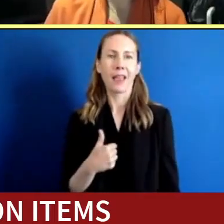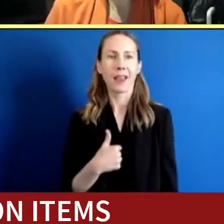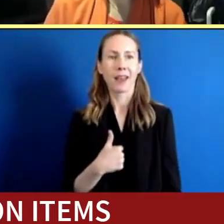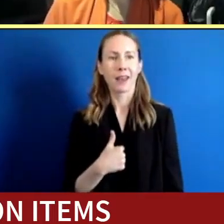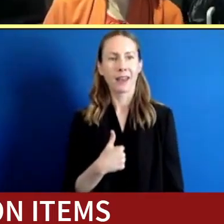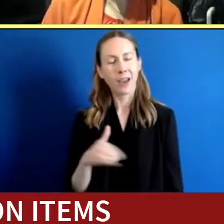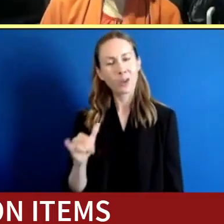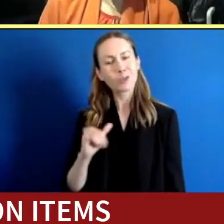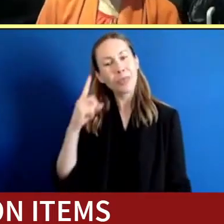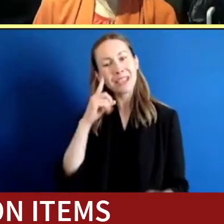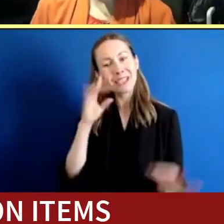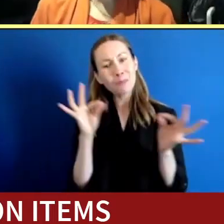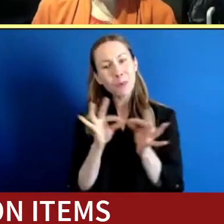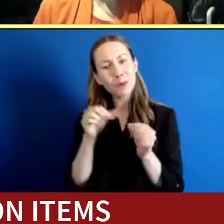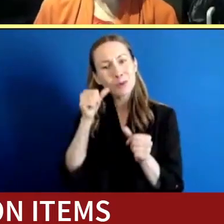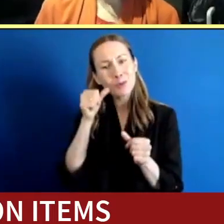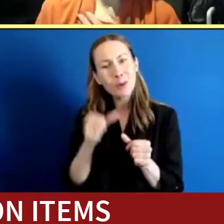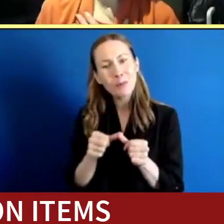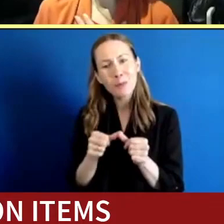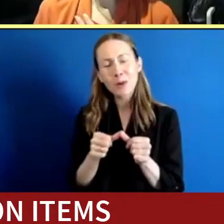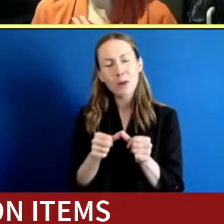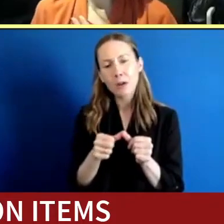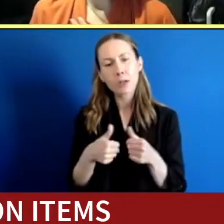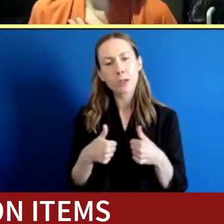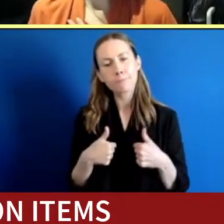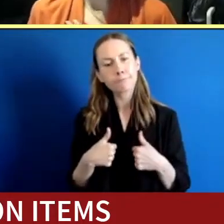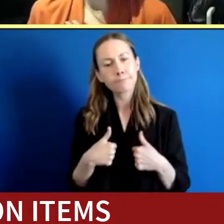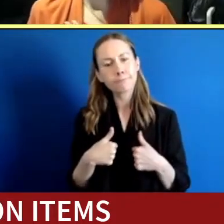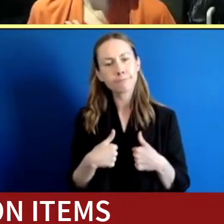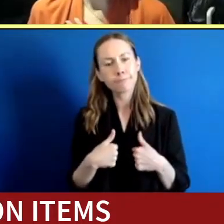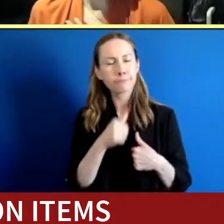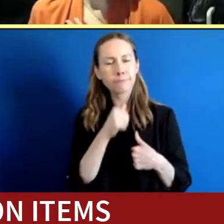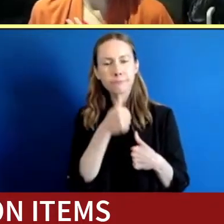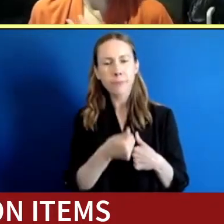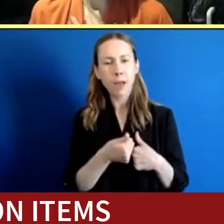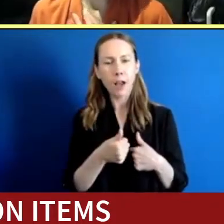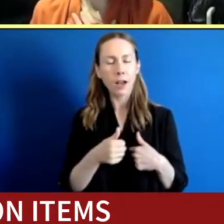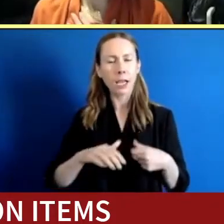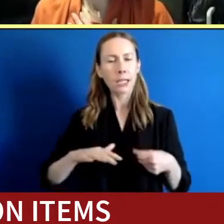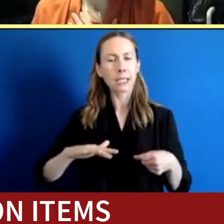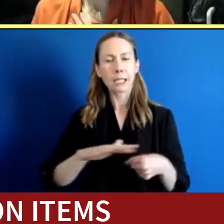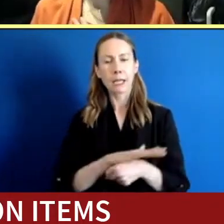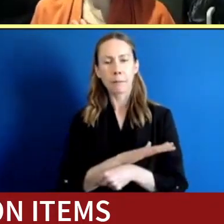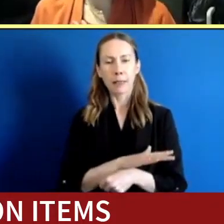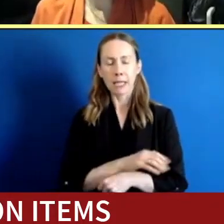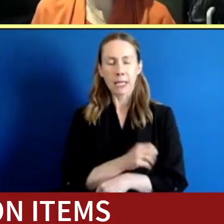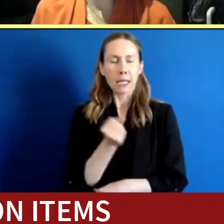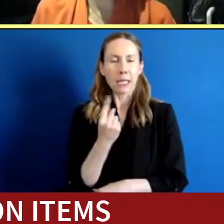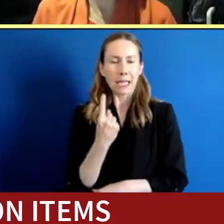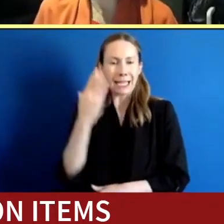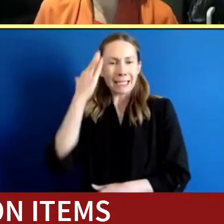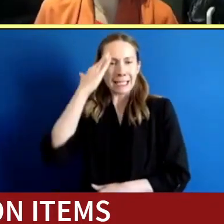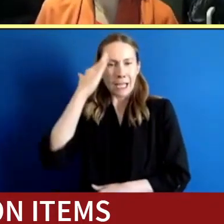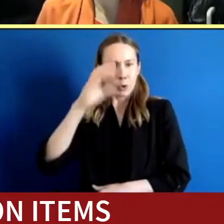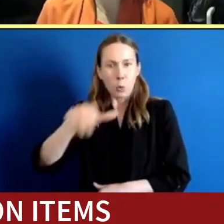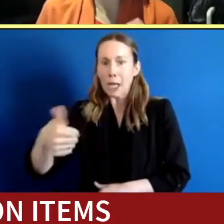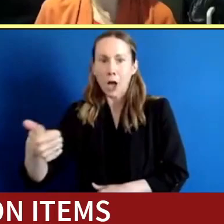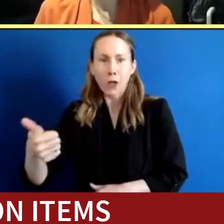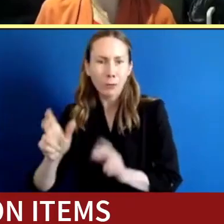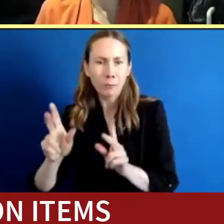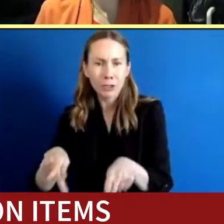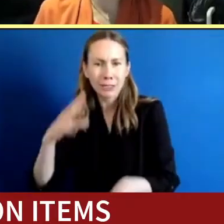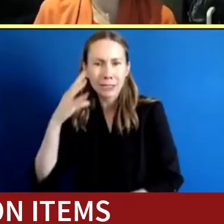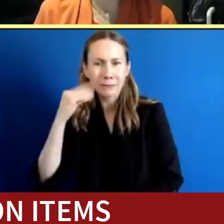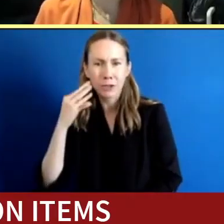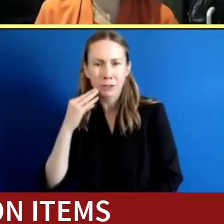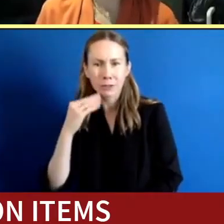it's important to remember, no, I'm not a complete insider to any other person's experience, because we are not just